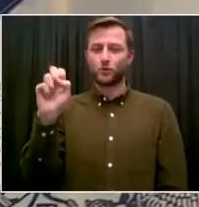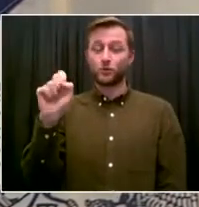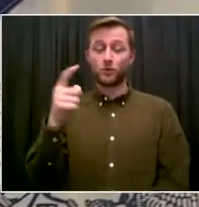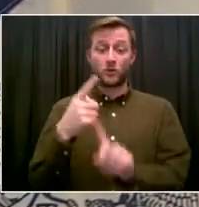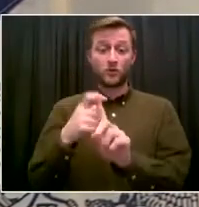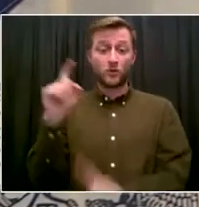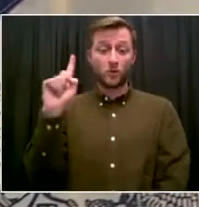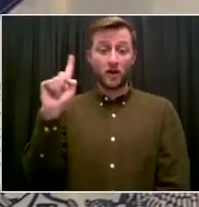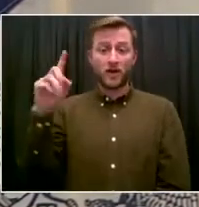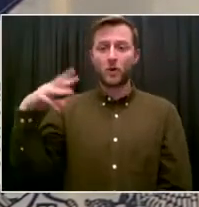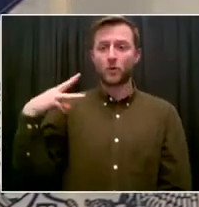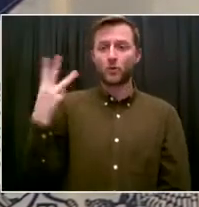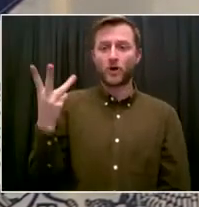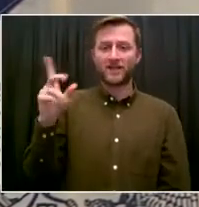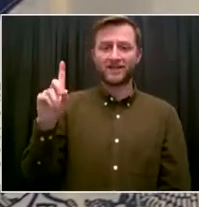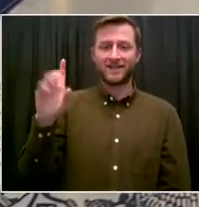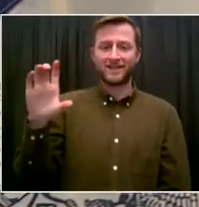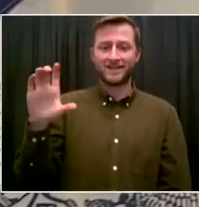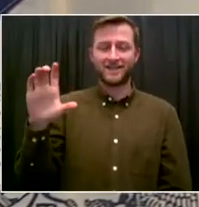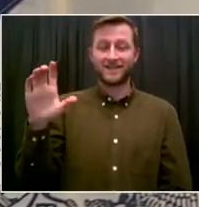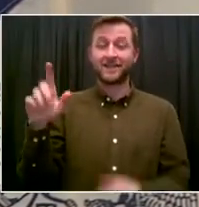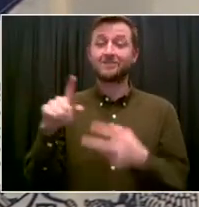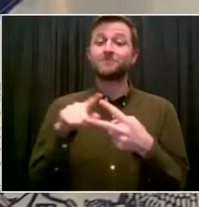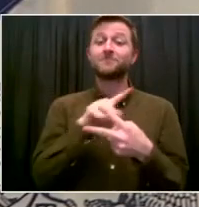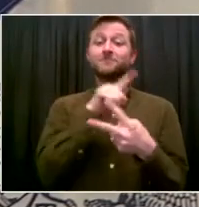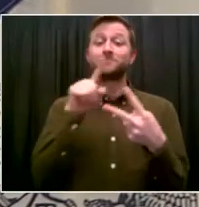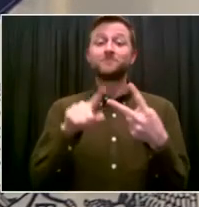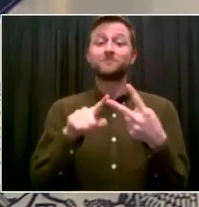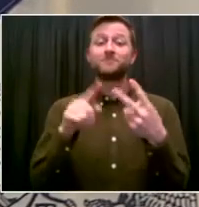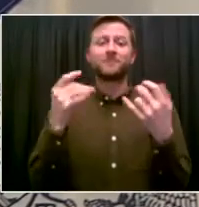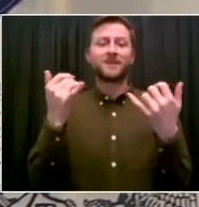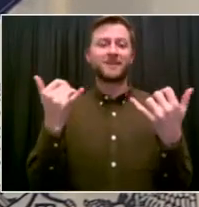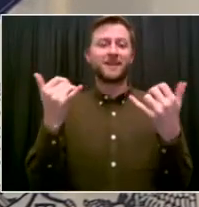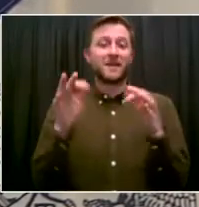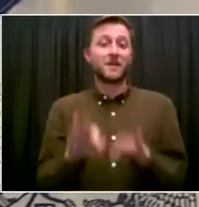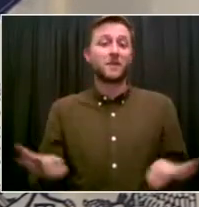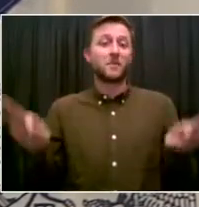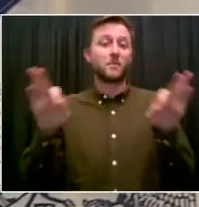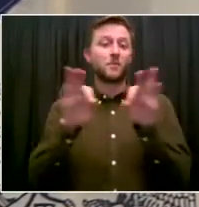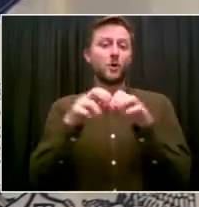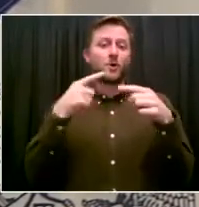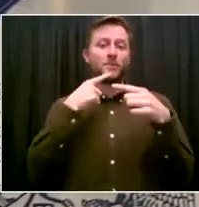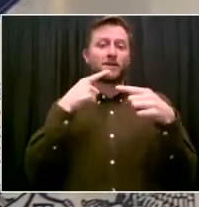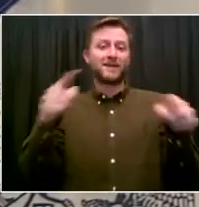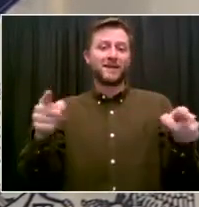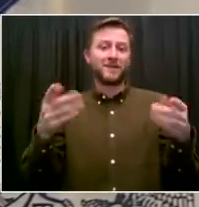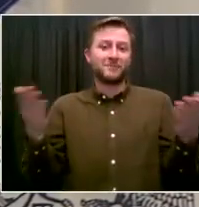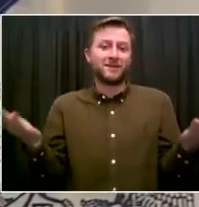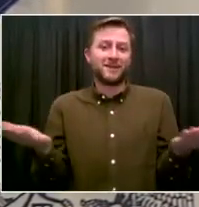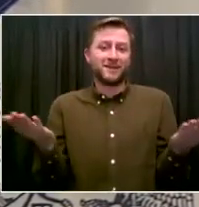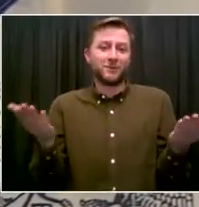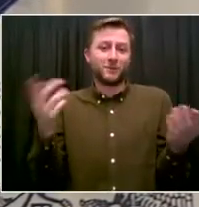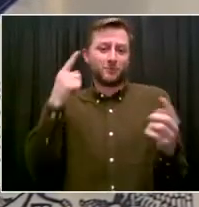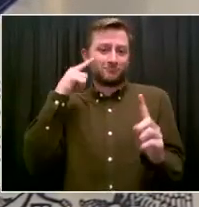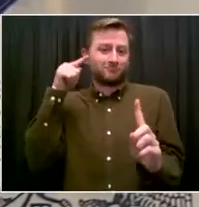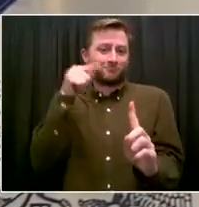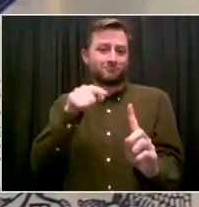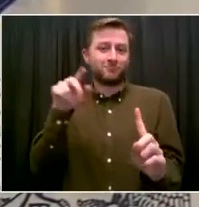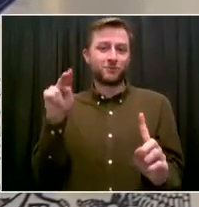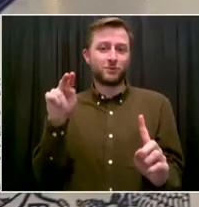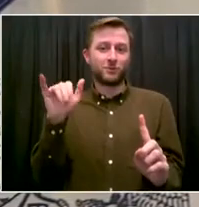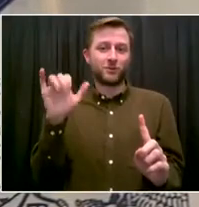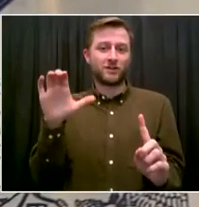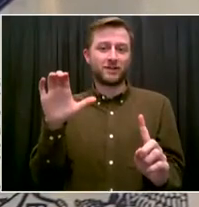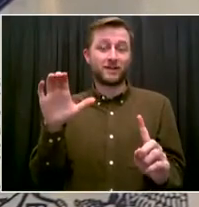here in New York City right now. But first, I want to give you the big picture. Once again, we got to really focus on where we're at this